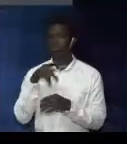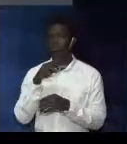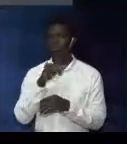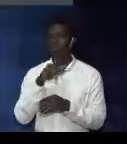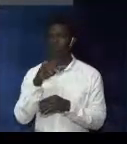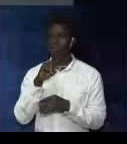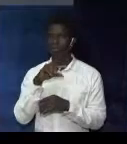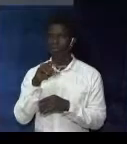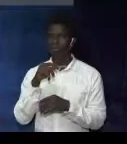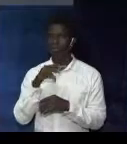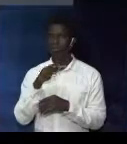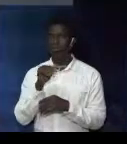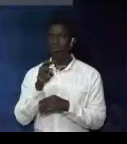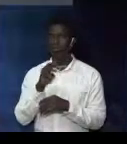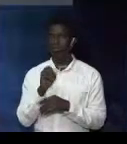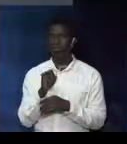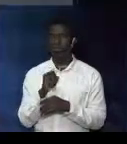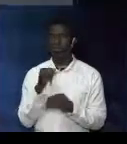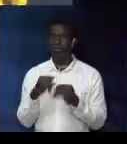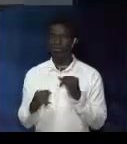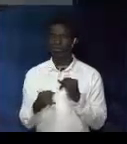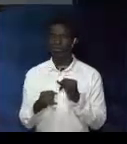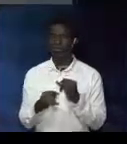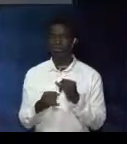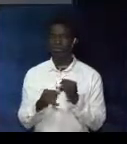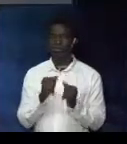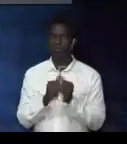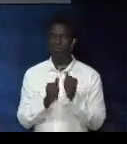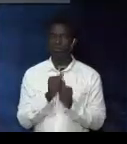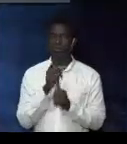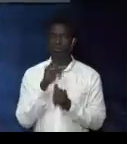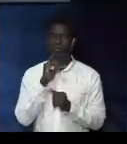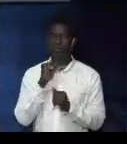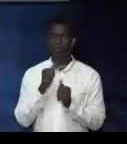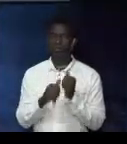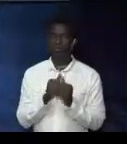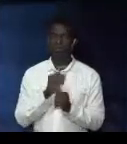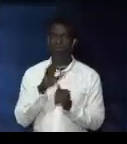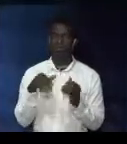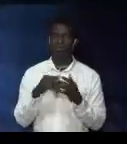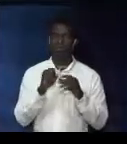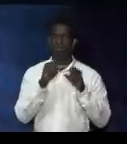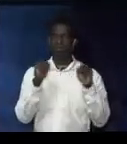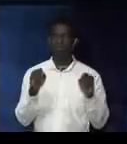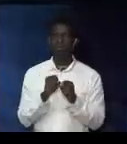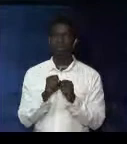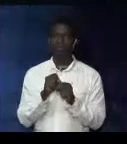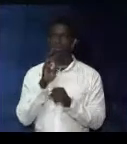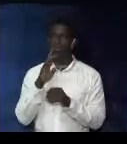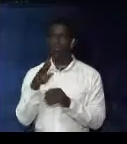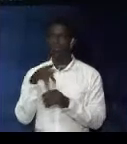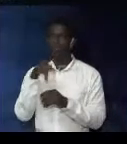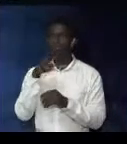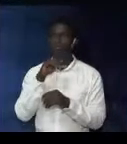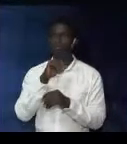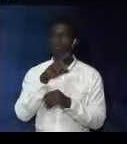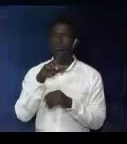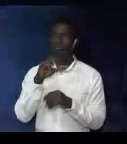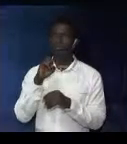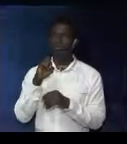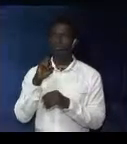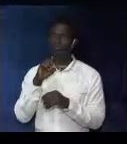So all rhombuses are parallelograms. And finally, this one. Which one is which? All squares are